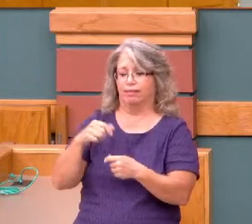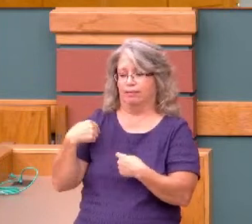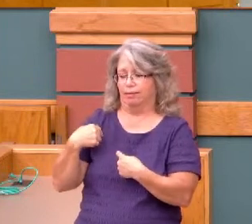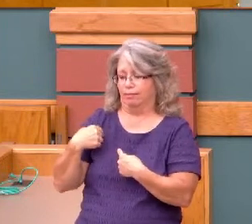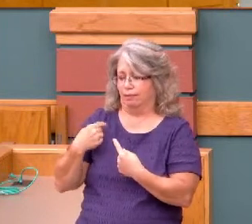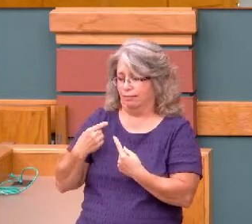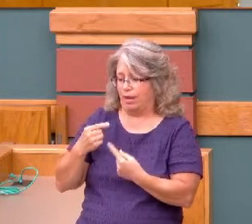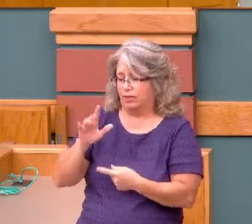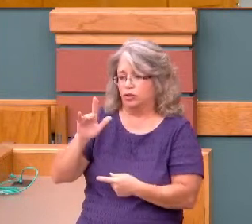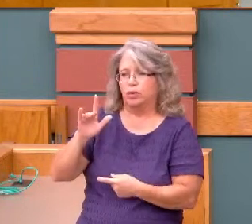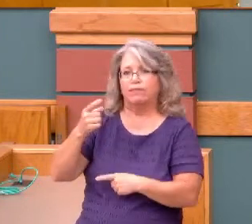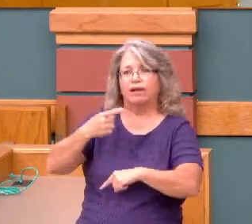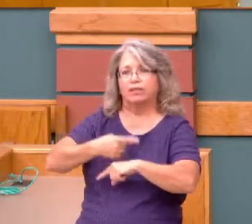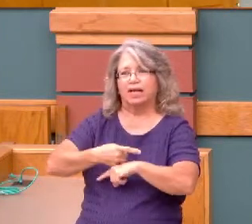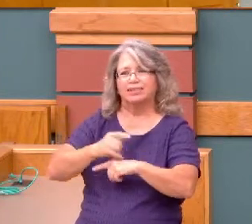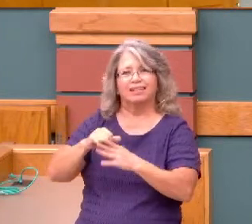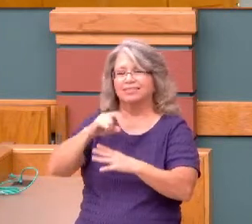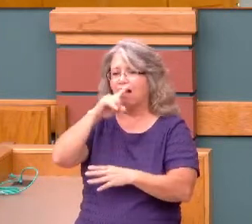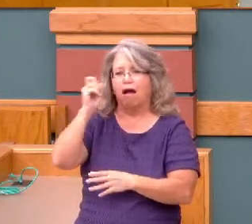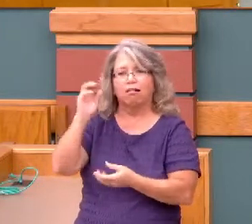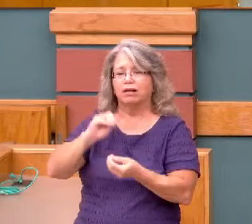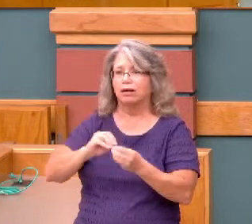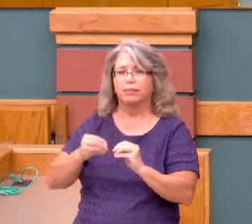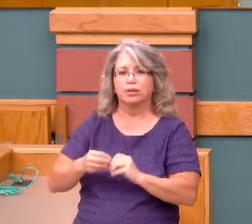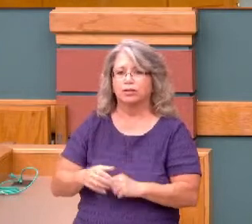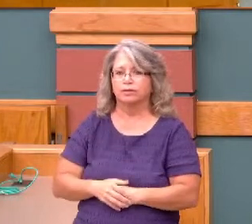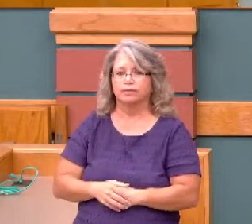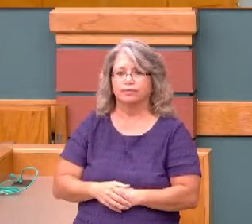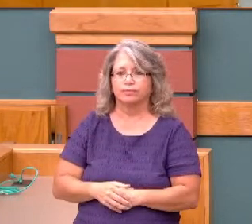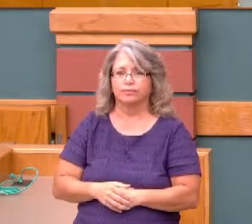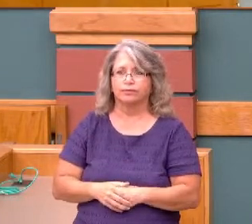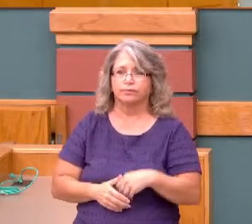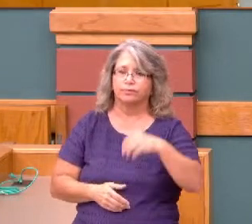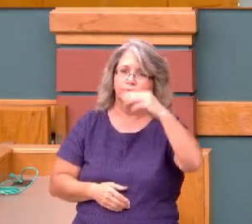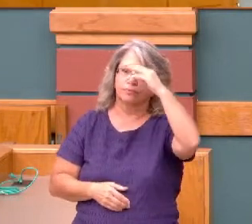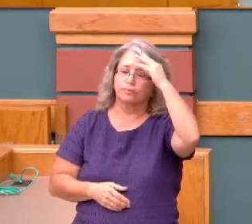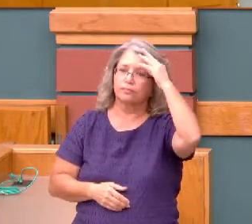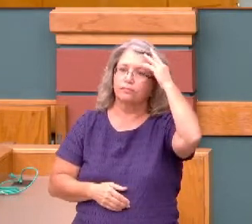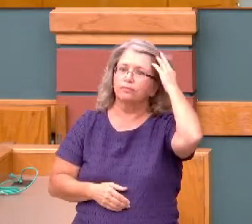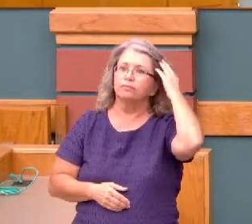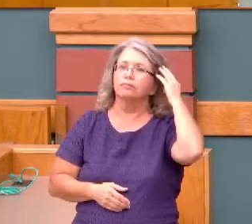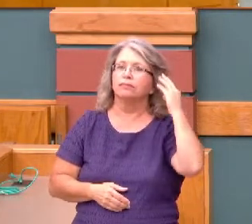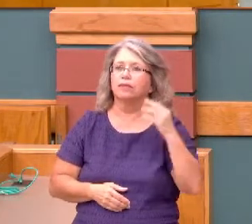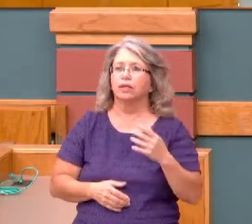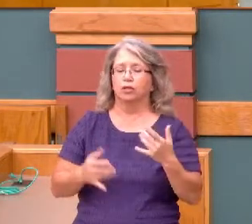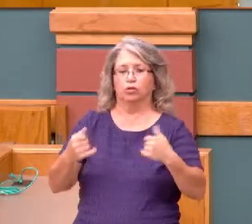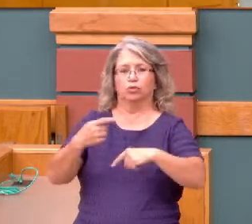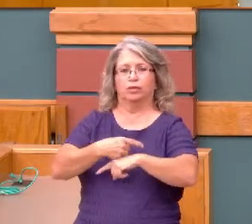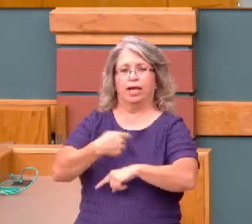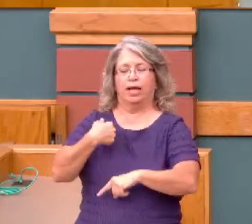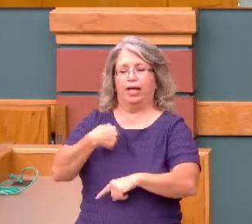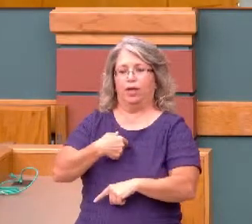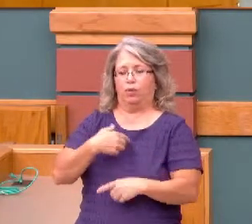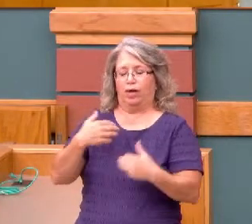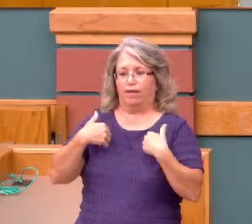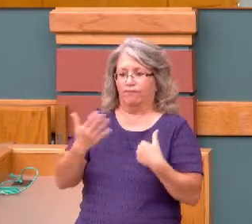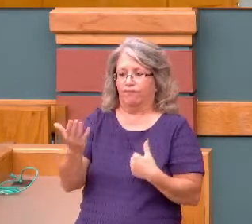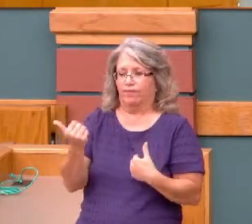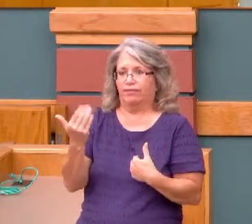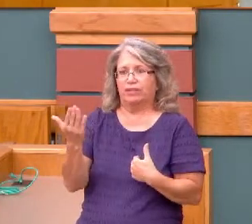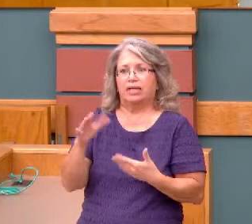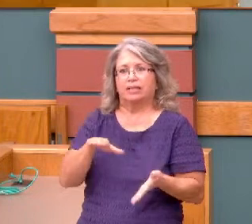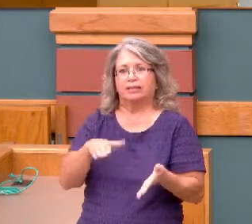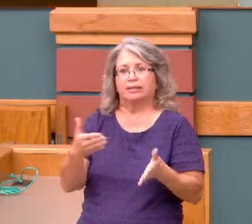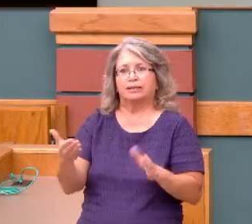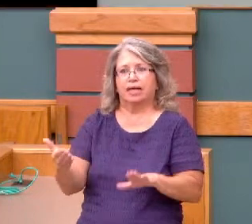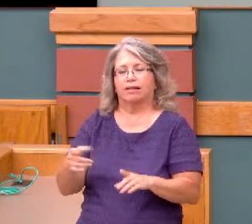August. That's an ugly number. Next slide. Today we reported 15 deaths. These people